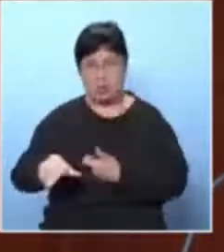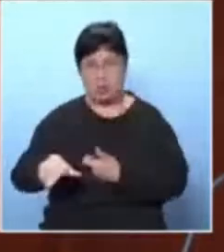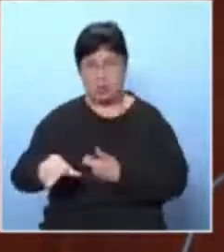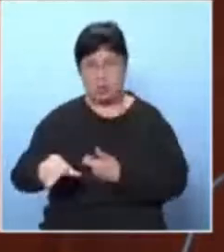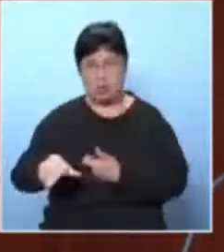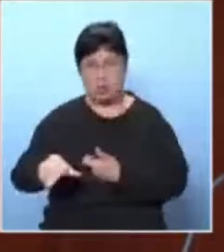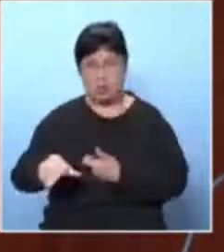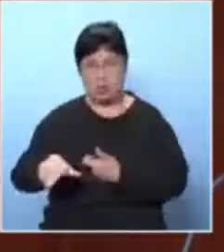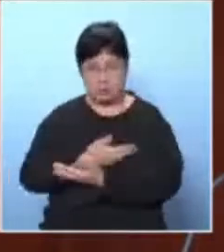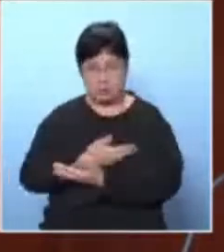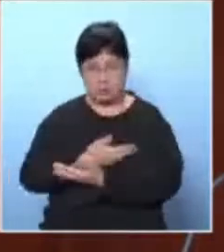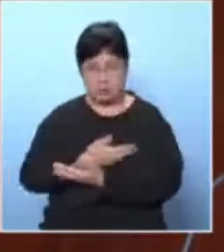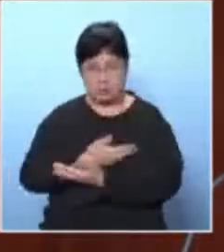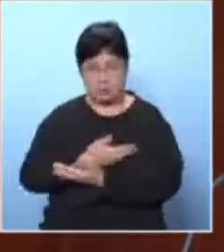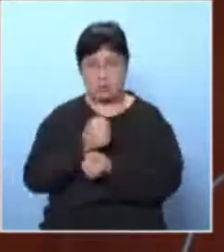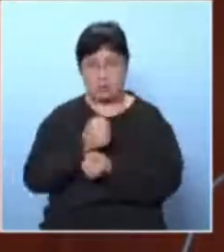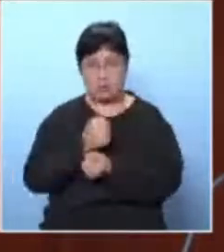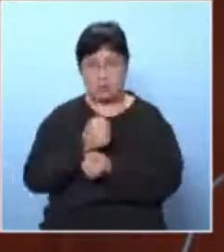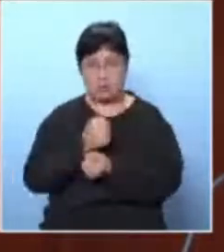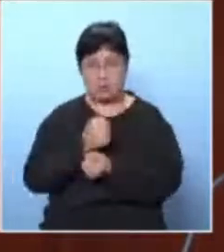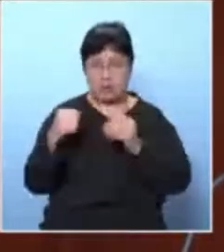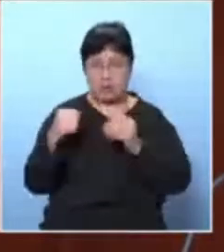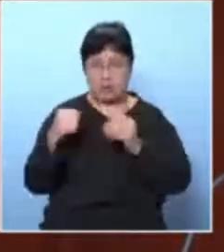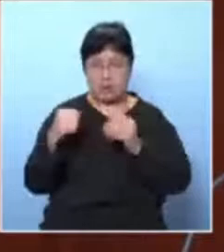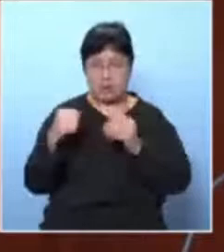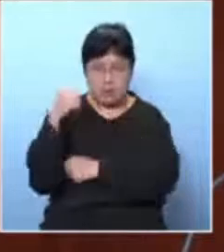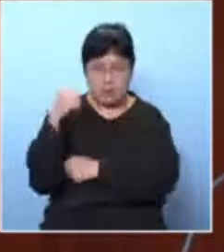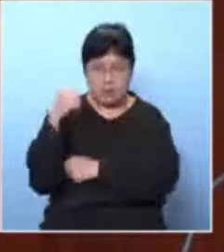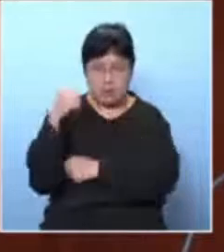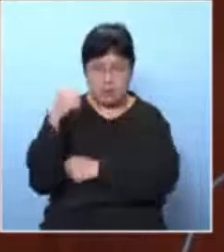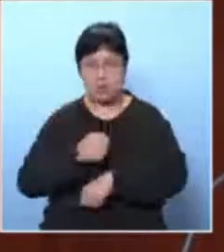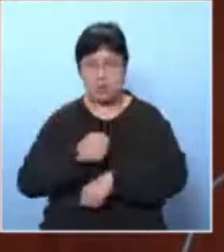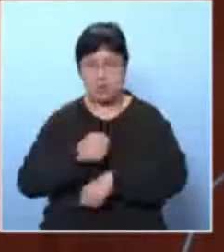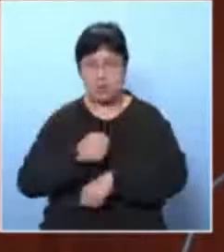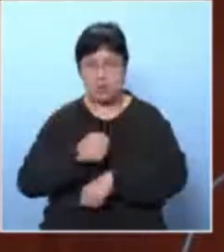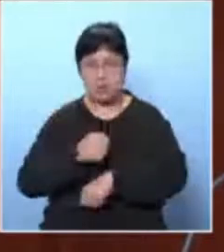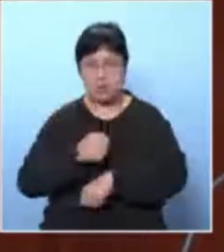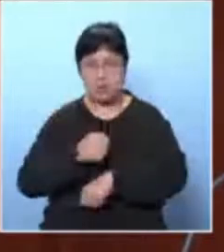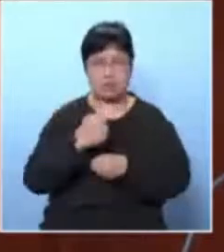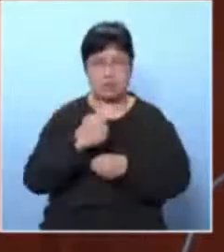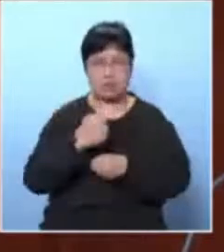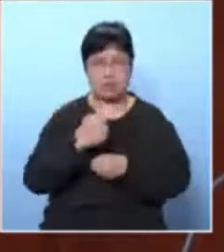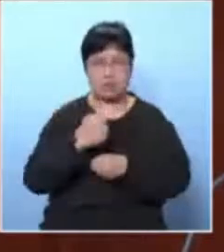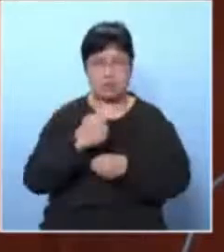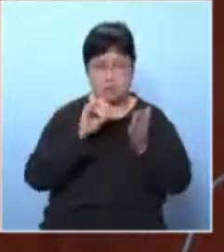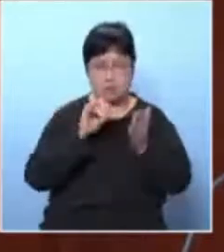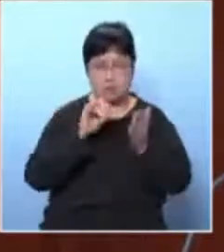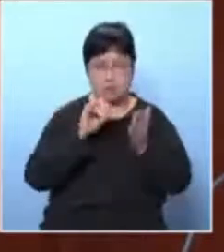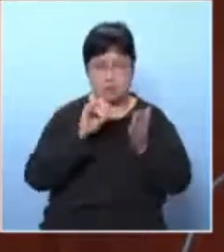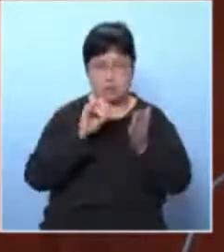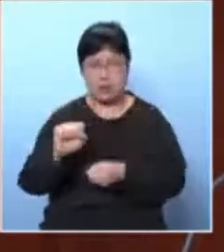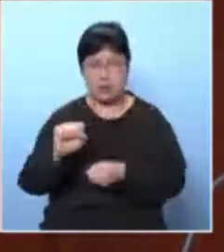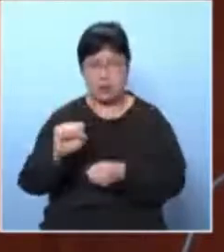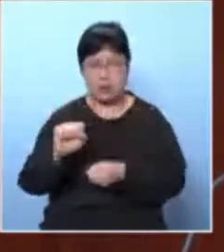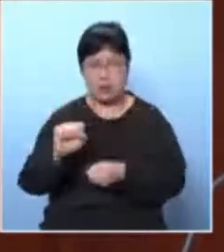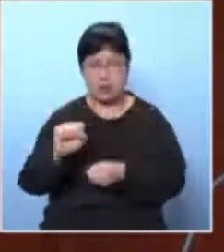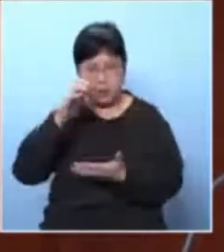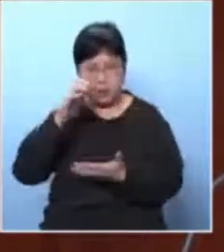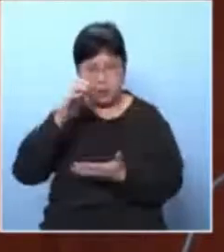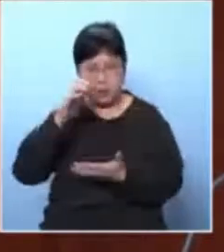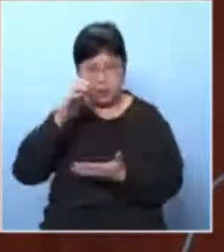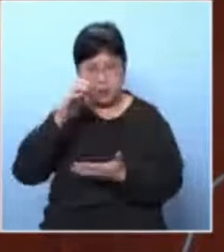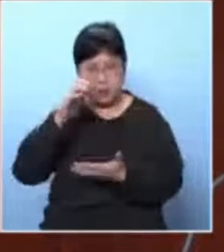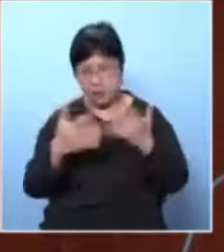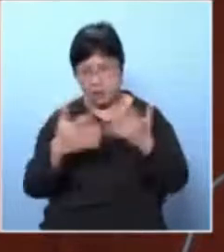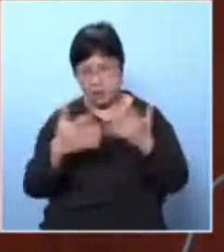We will, 1. Increase the working family allowance. Starting from next April, the household and